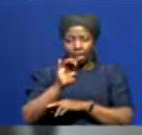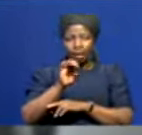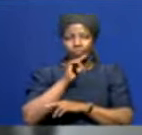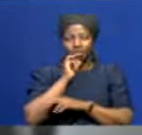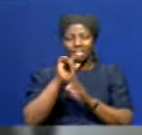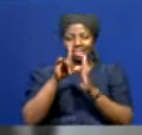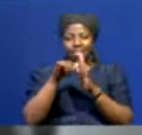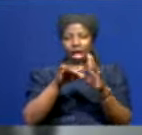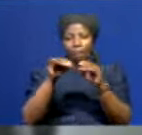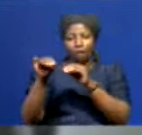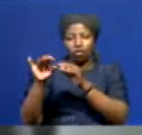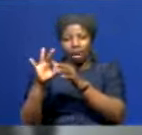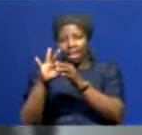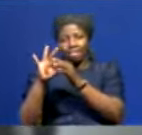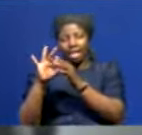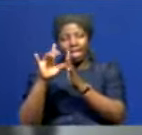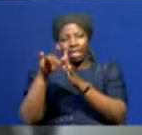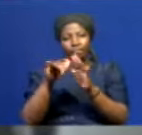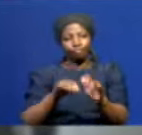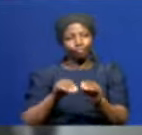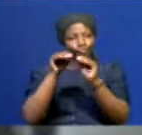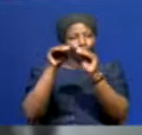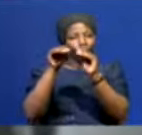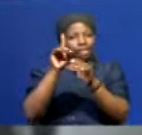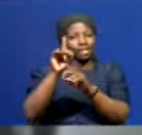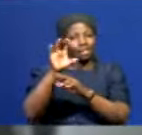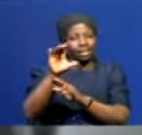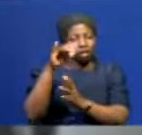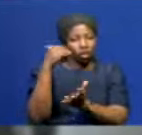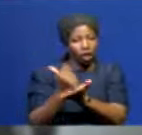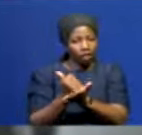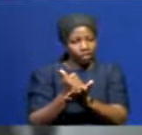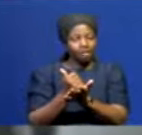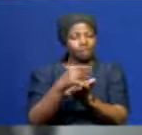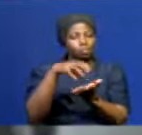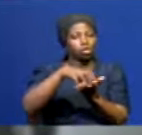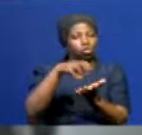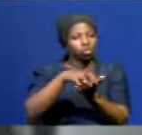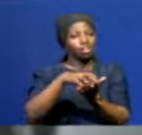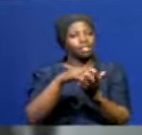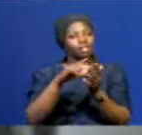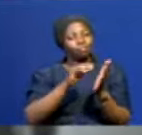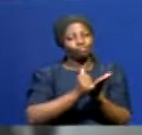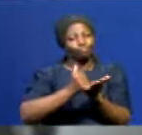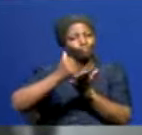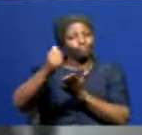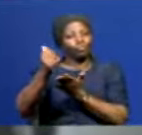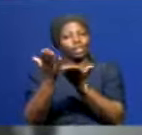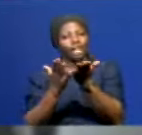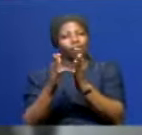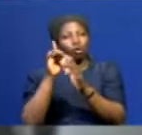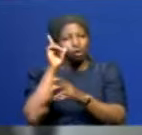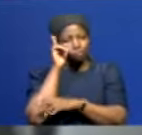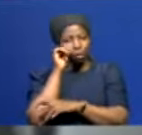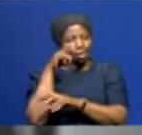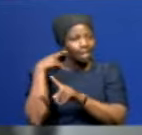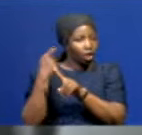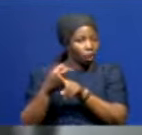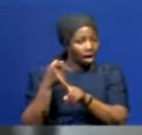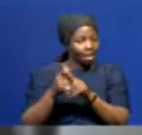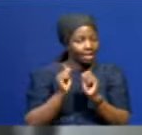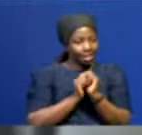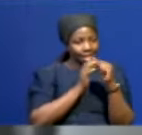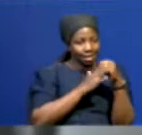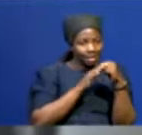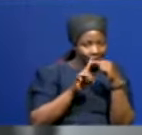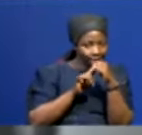was then promoted to District Education Officer position and posted to serve in Mombasa and Kwale. In